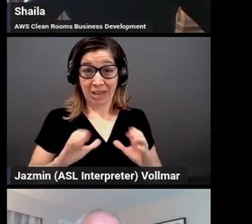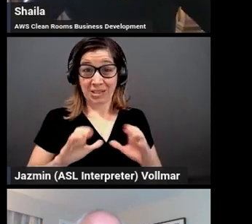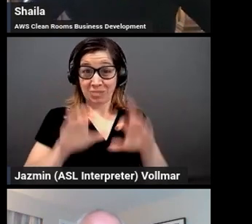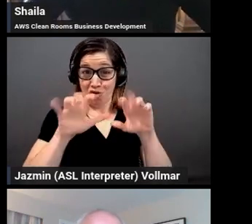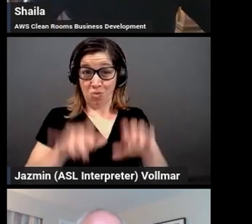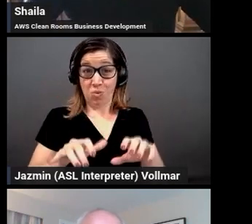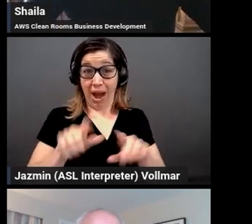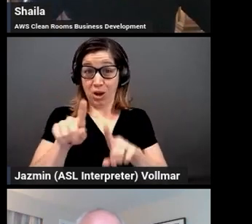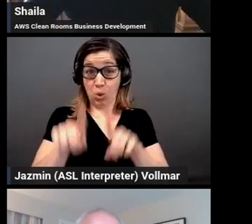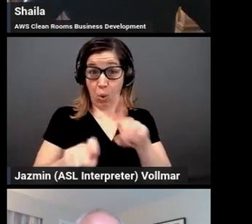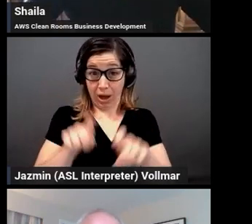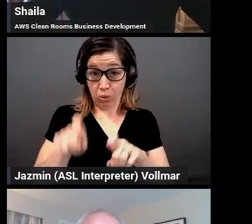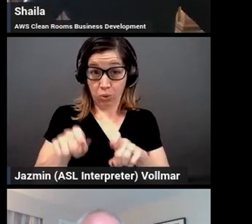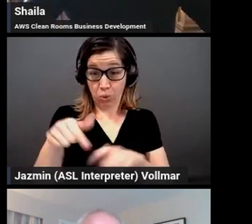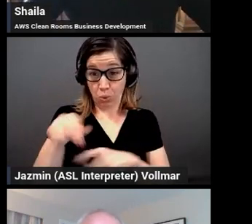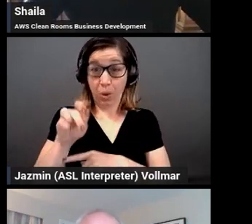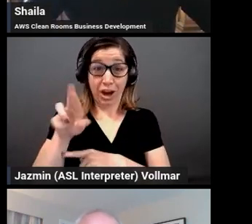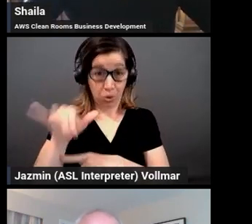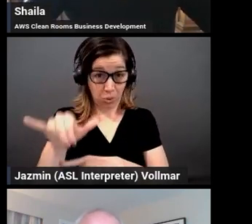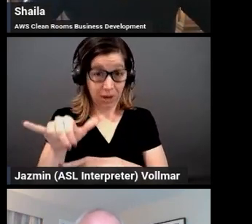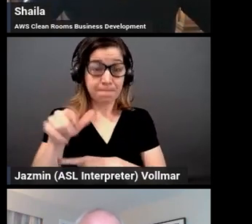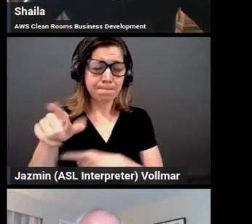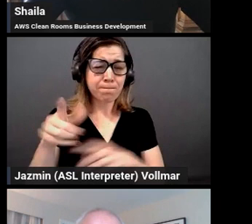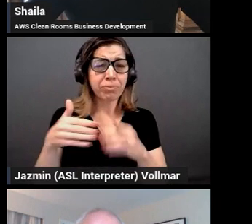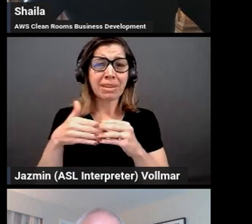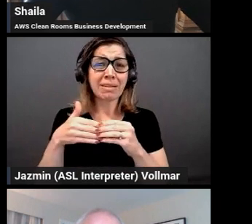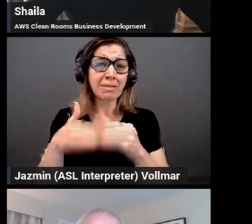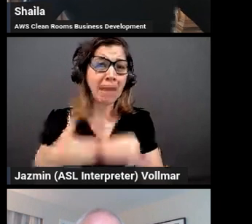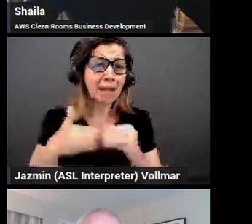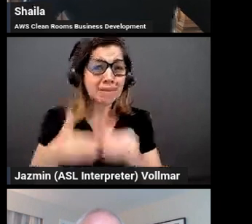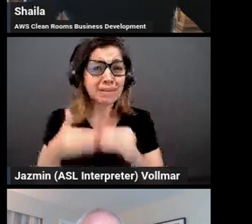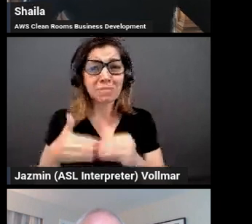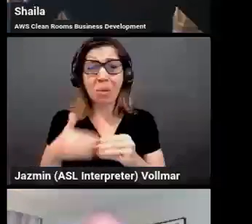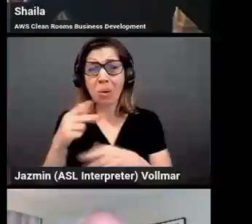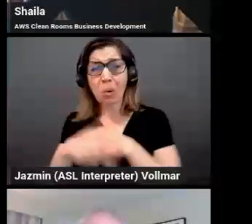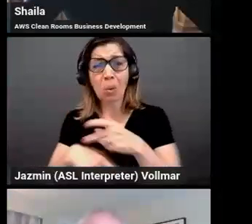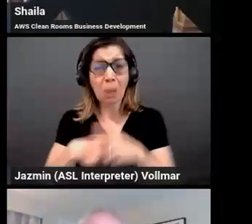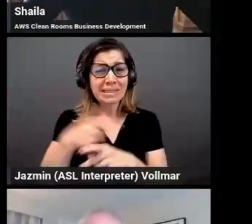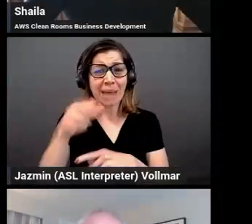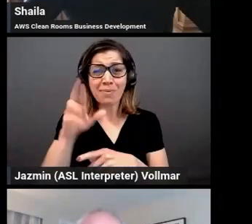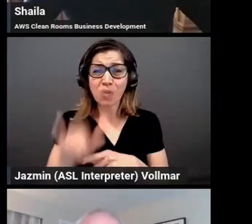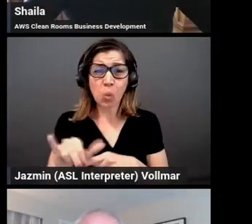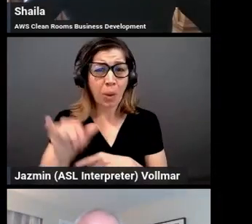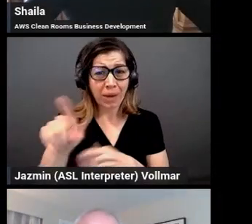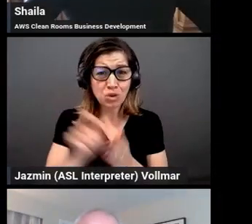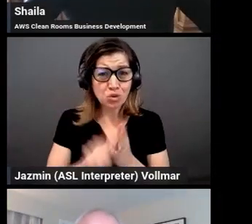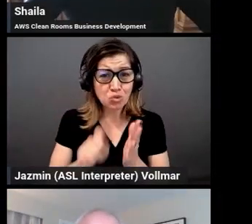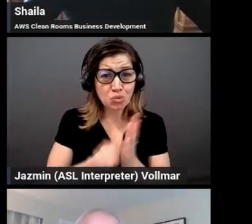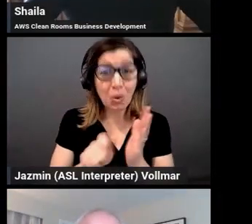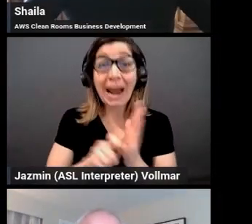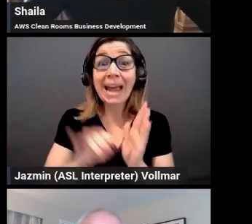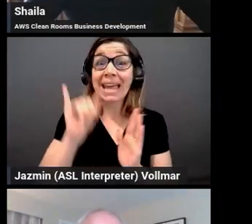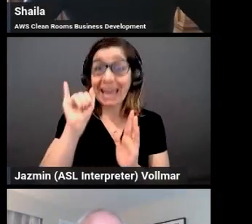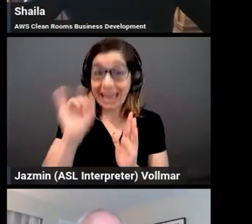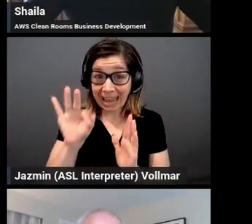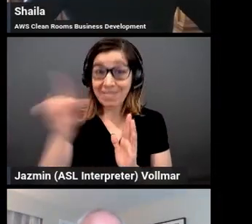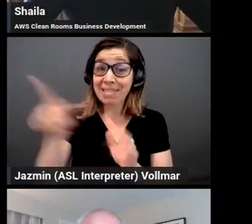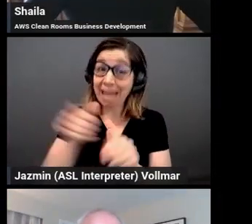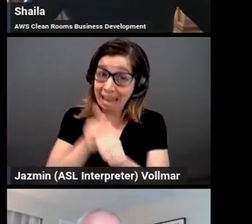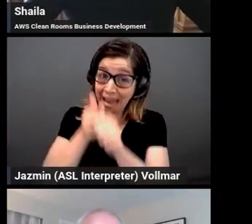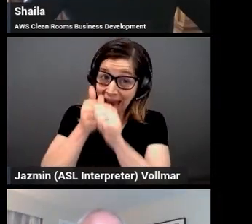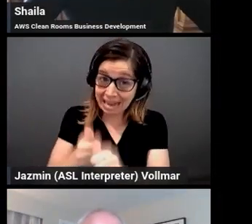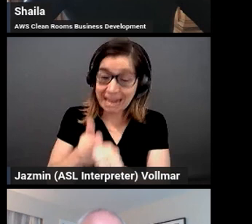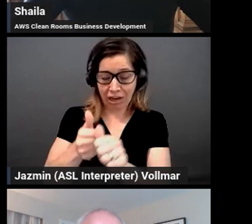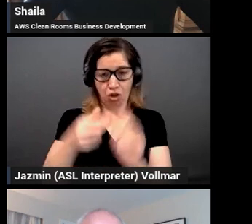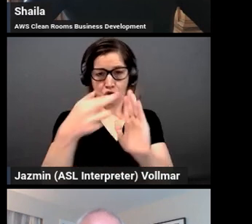pretty much flexible as to what kind of queries customers write, as long as they adhere to some of these